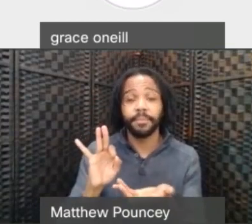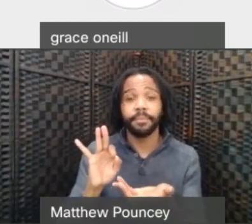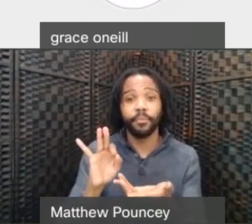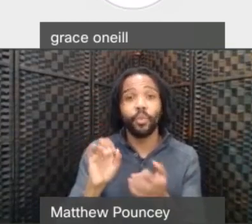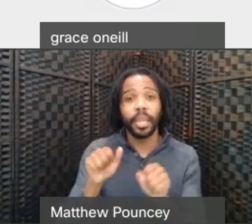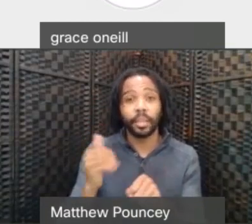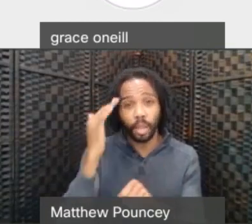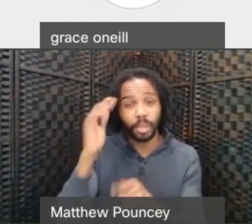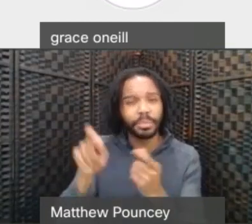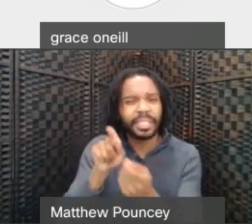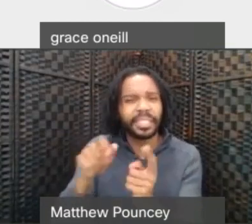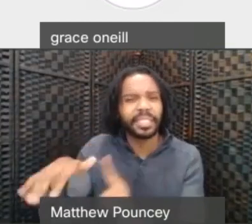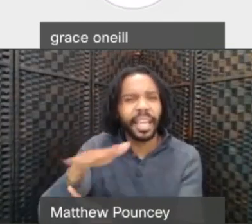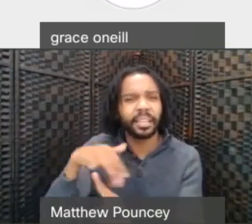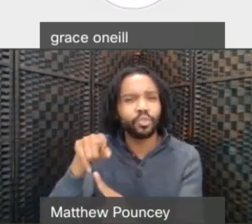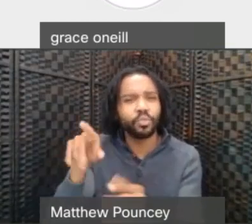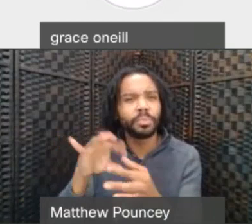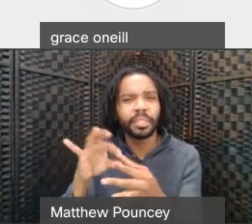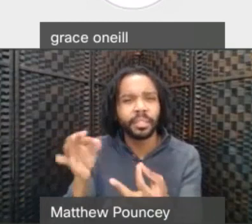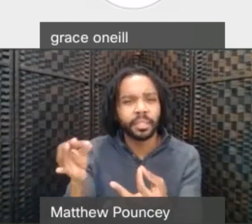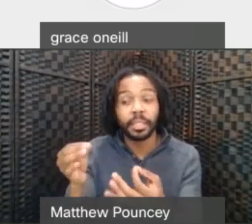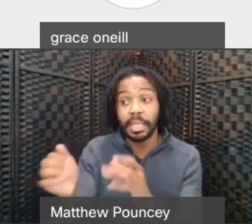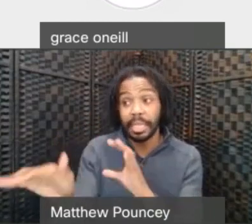that it might be referring to sent to